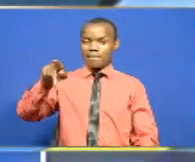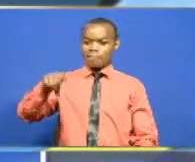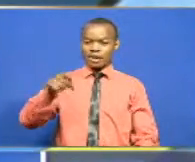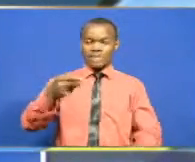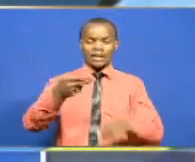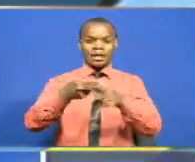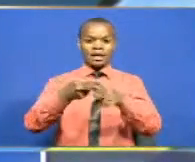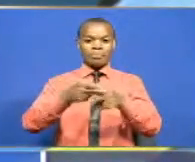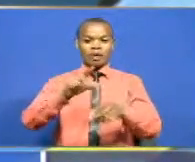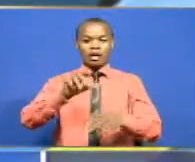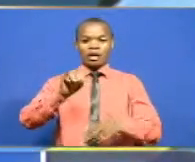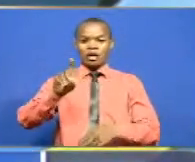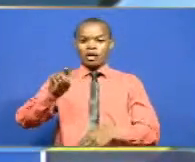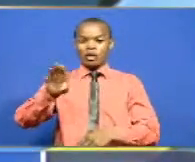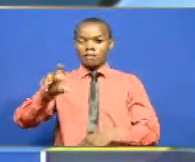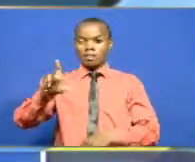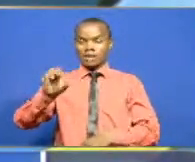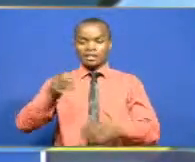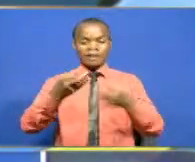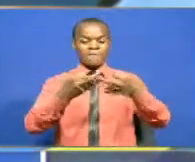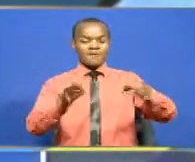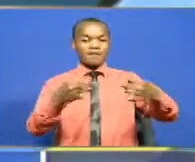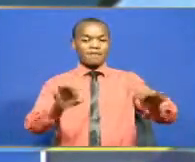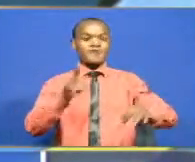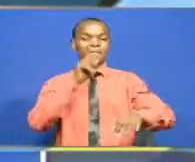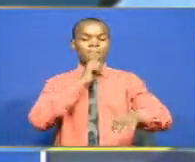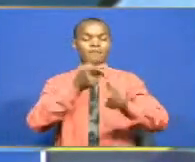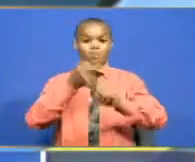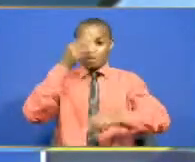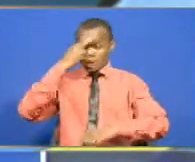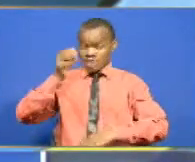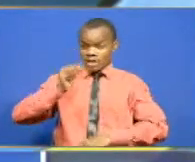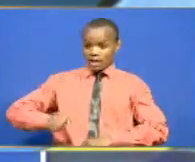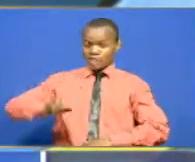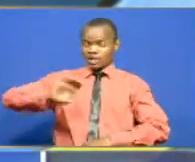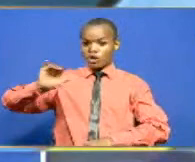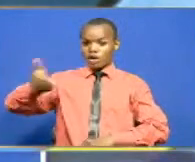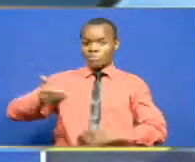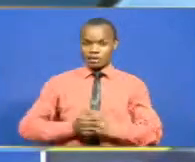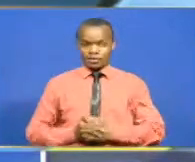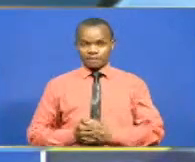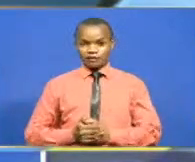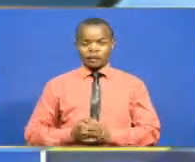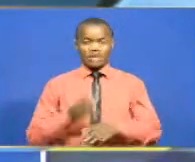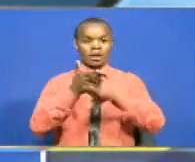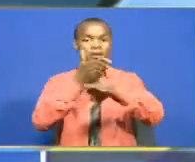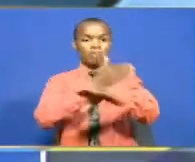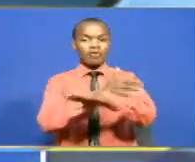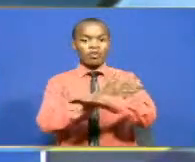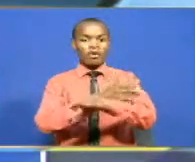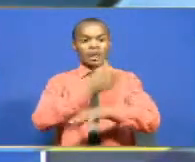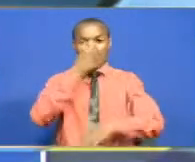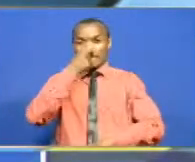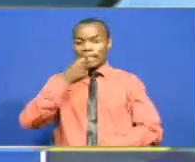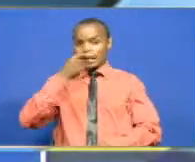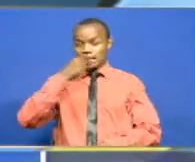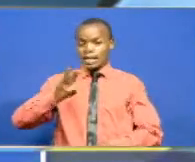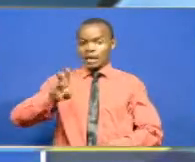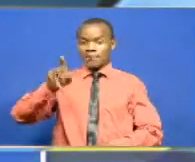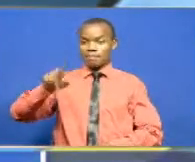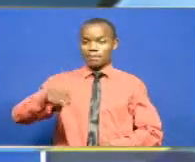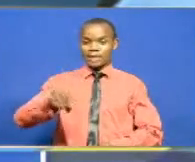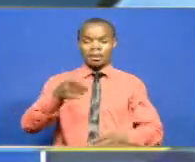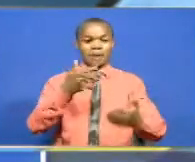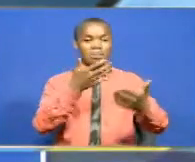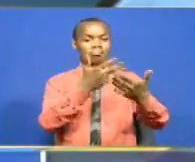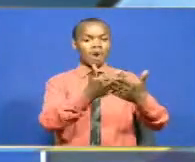has been released from police custody in Kajiado County unconditionally. The former Tanzanian legislator spent the night at Kajiado